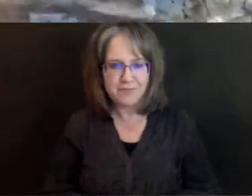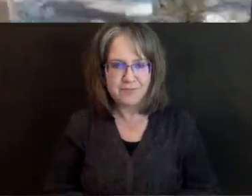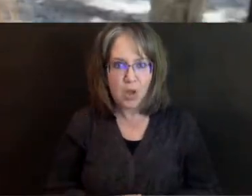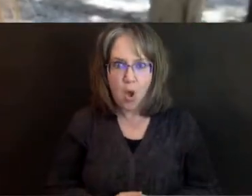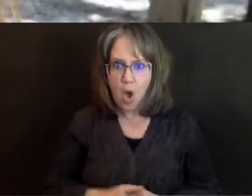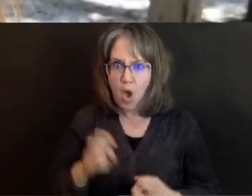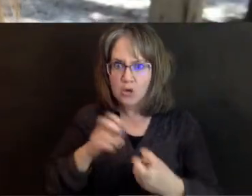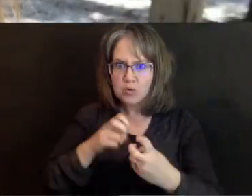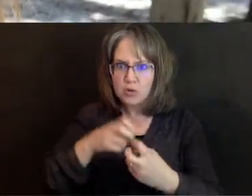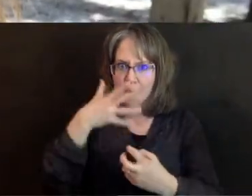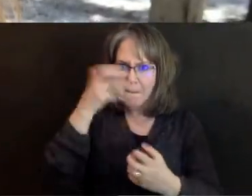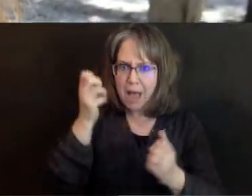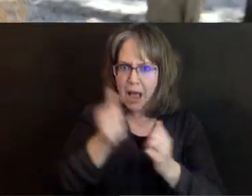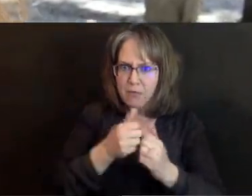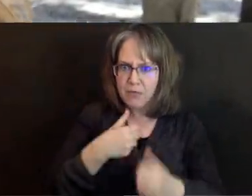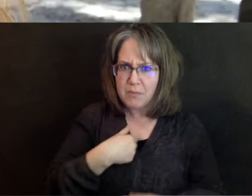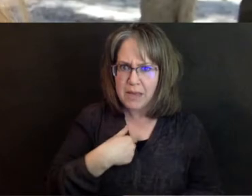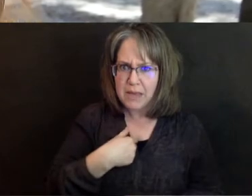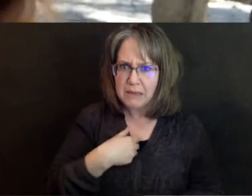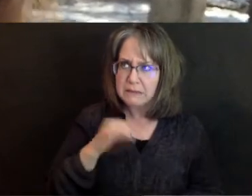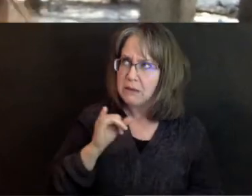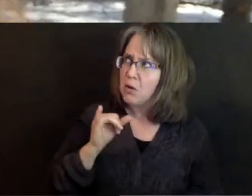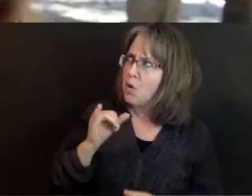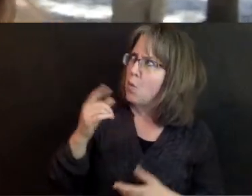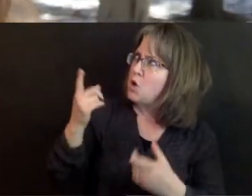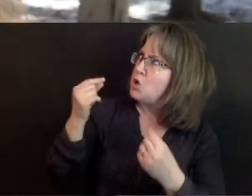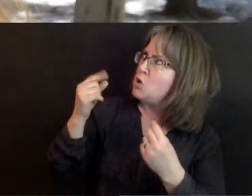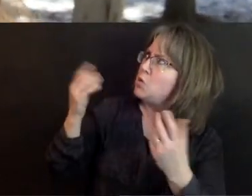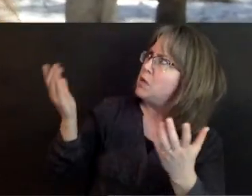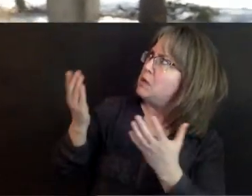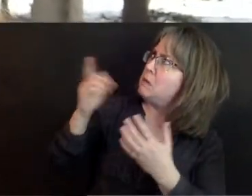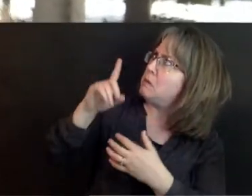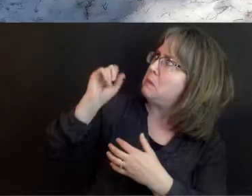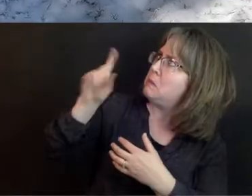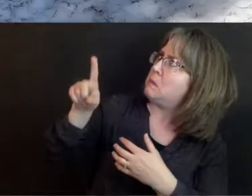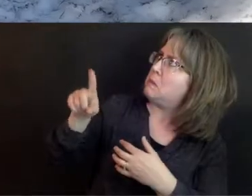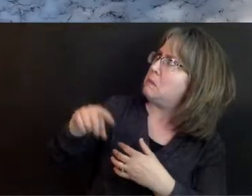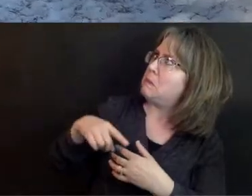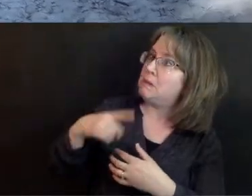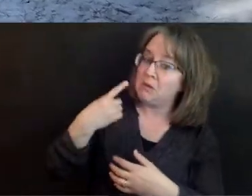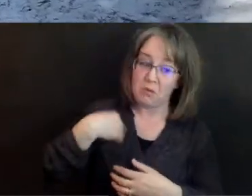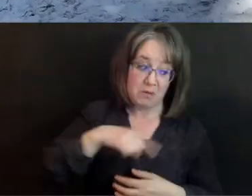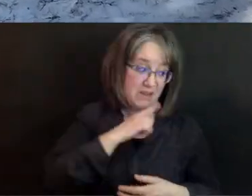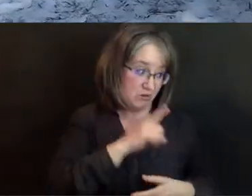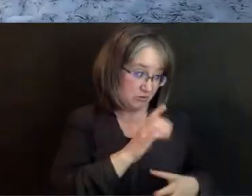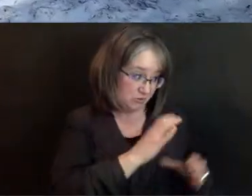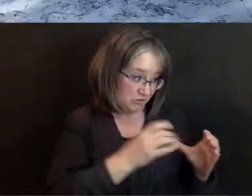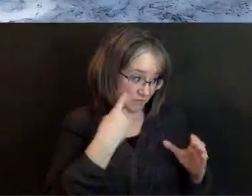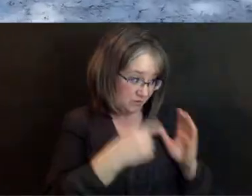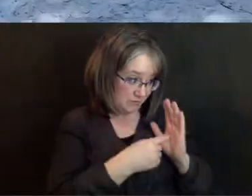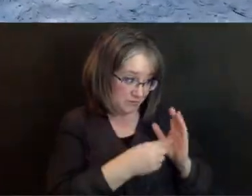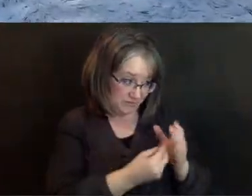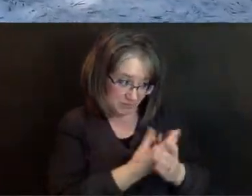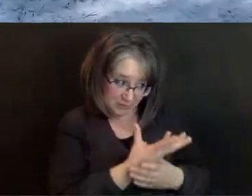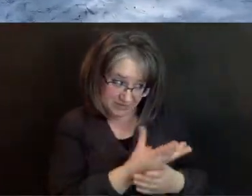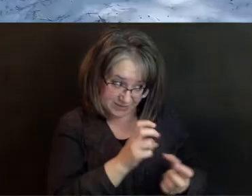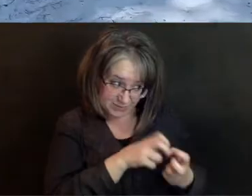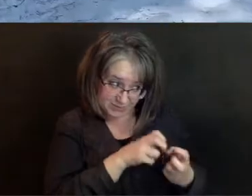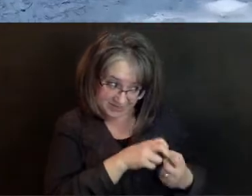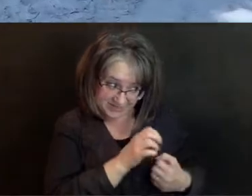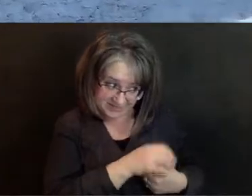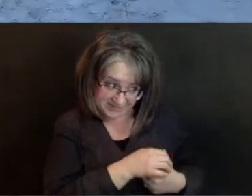got a squirrel very mad at me. He's like, "What you doing out here?" We're just looking for signs of spring, Mr.